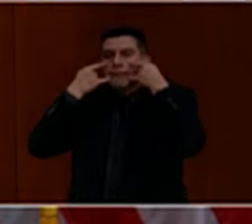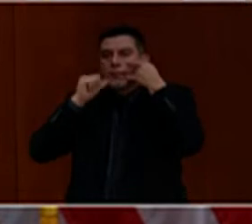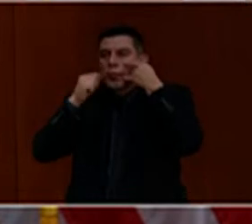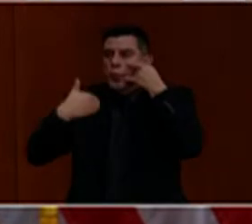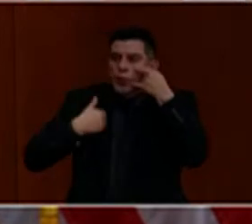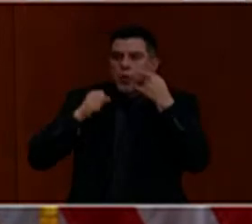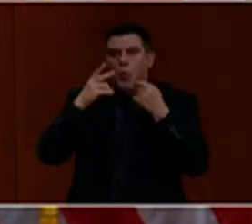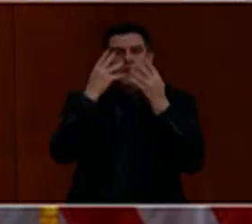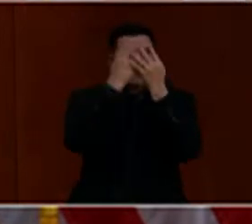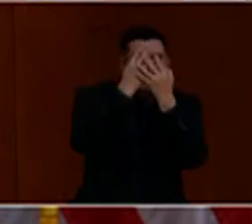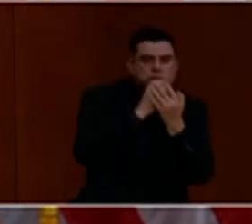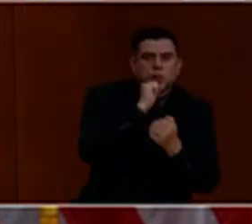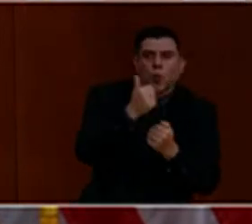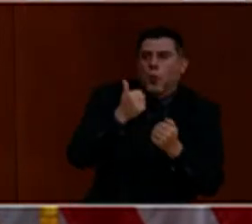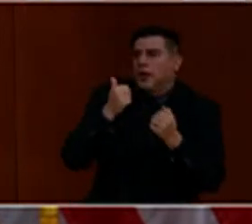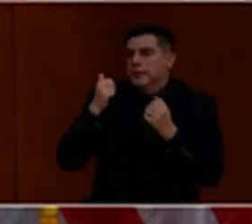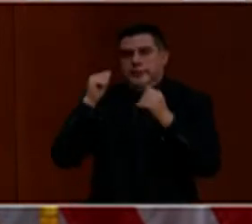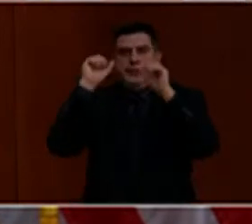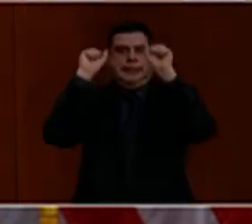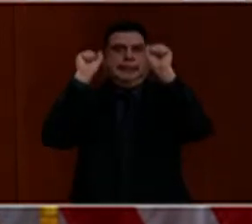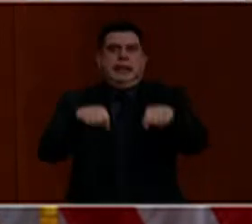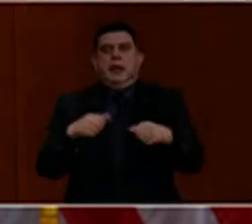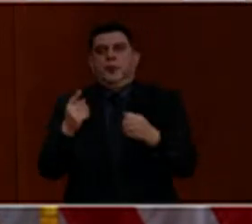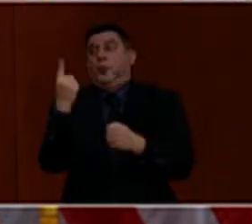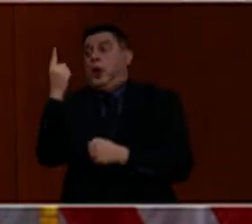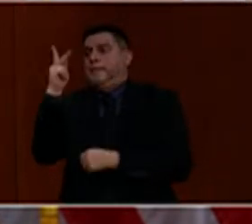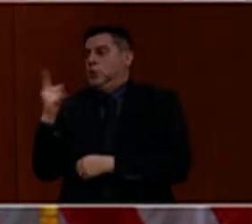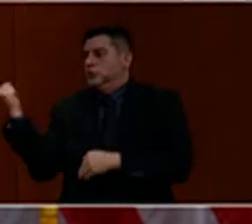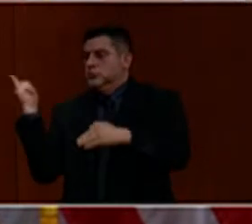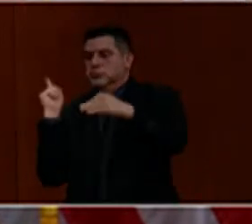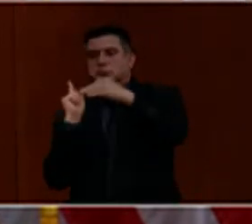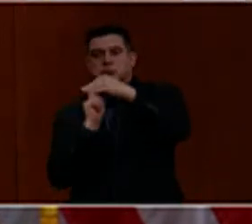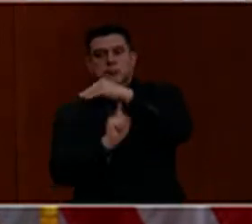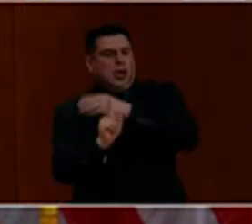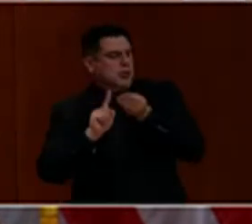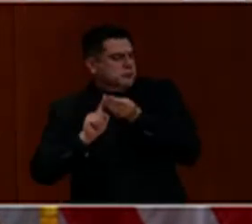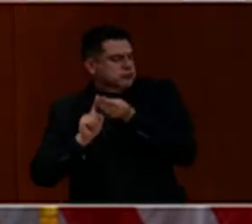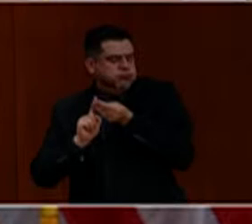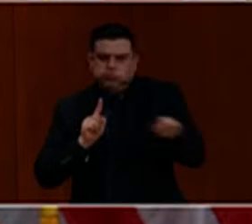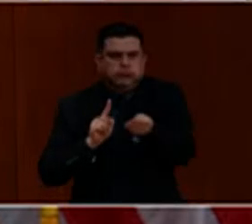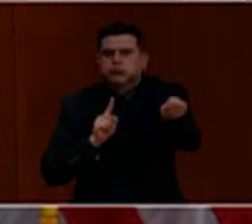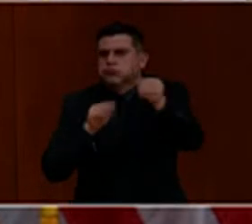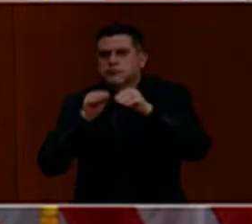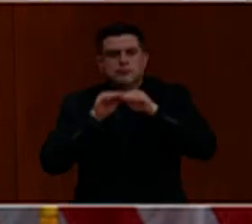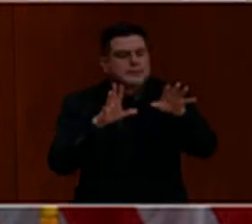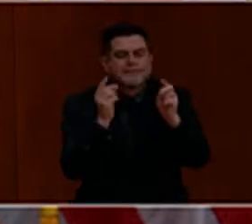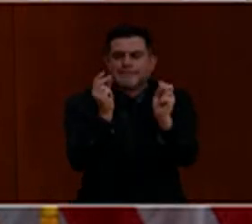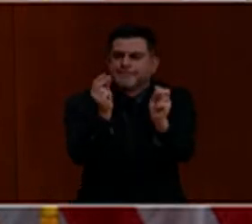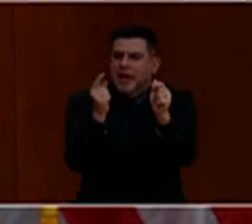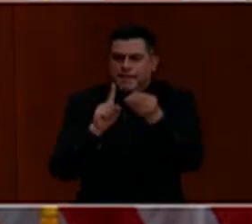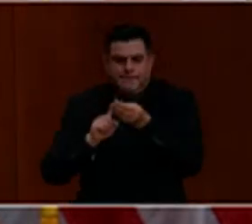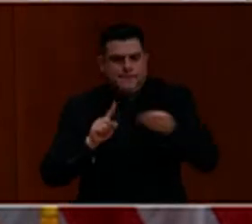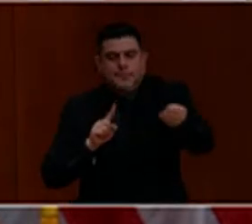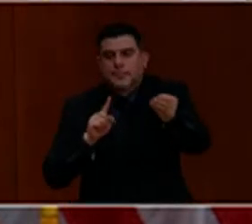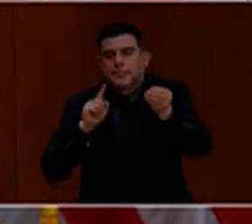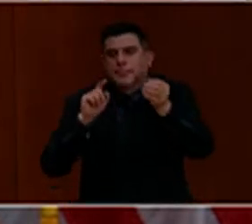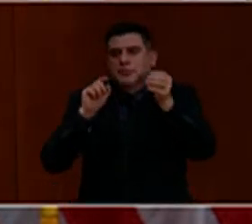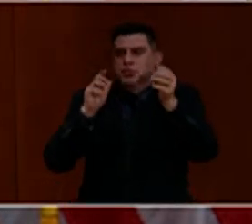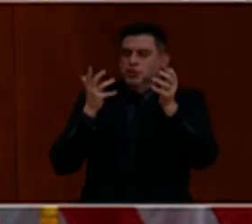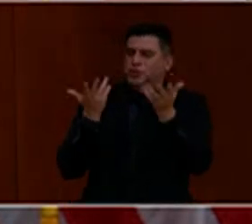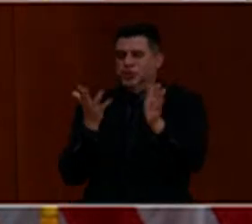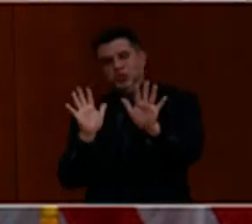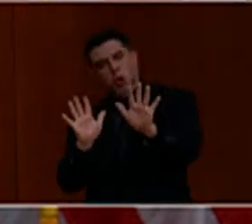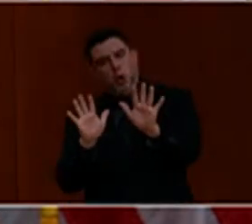could end up with an outbreak in 2 days, and then you end up, having to deal with a really significant problem. I will say one of the things that's been